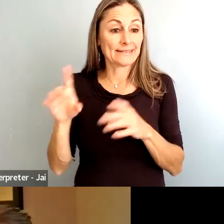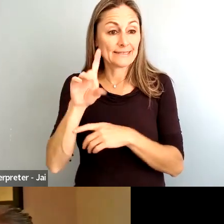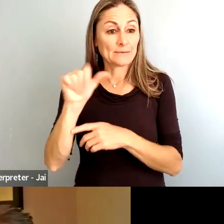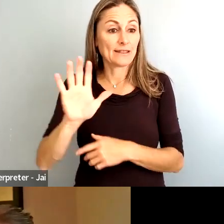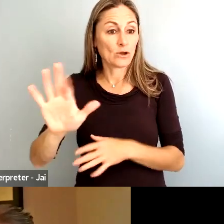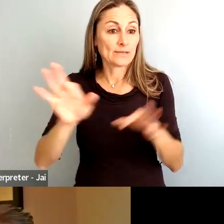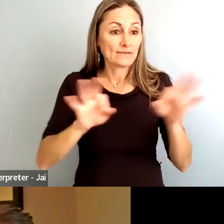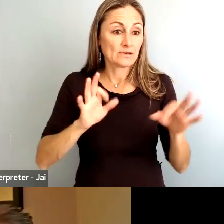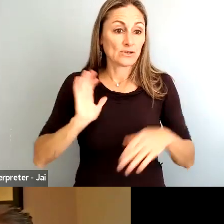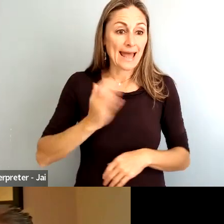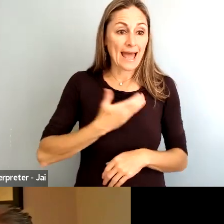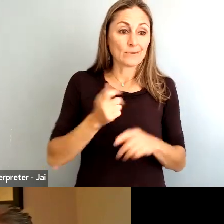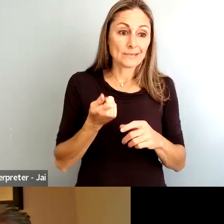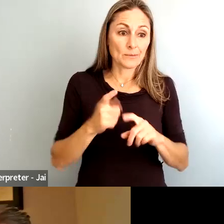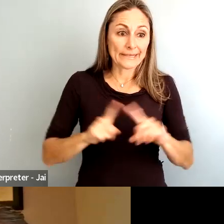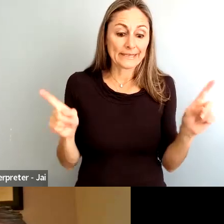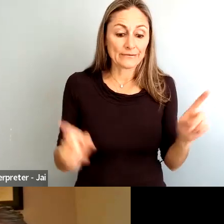but so